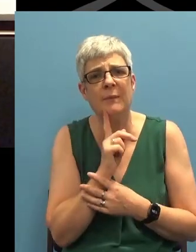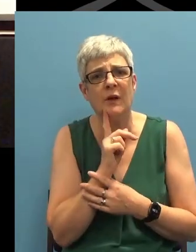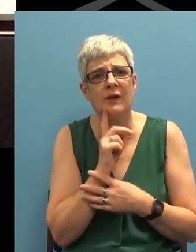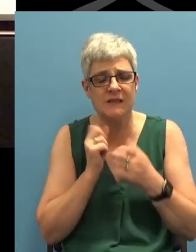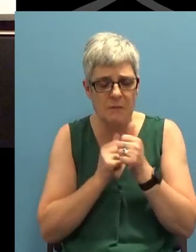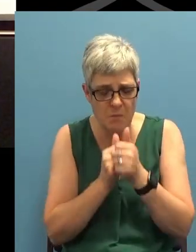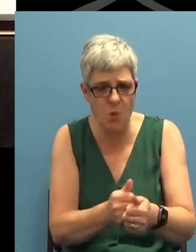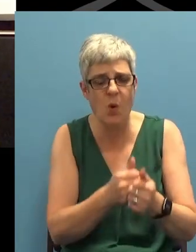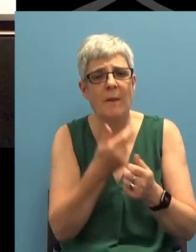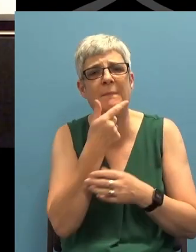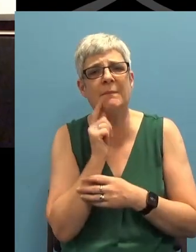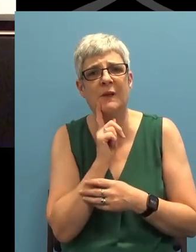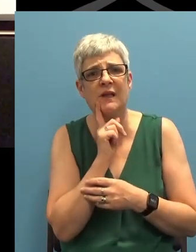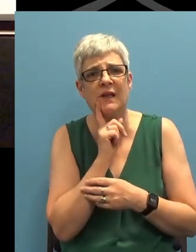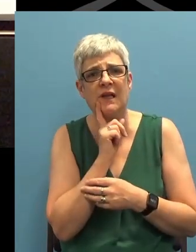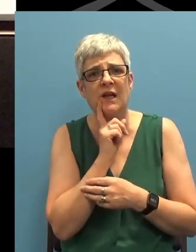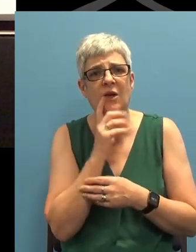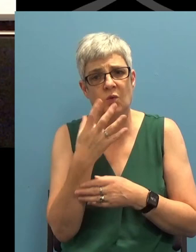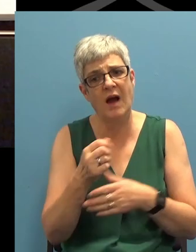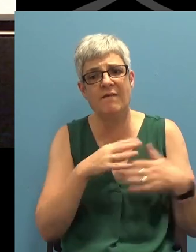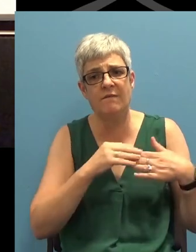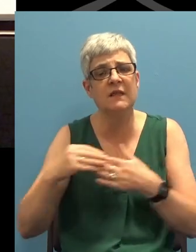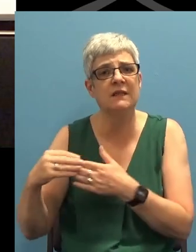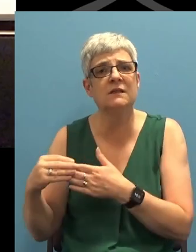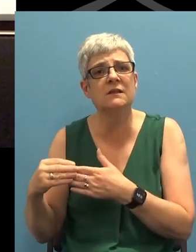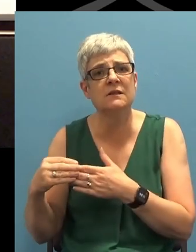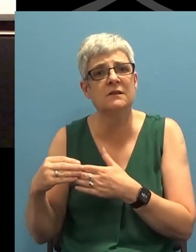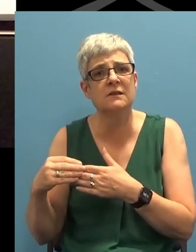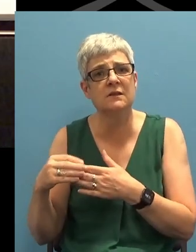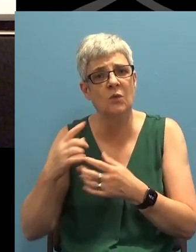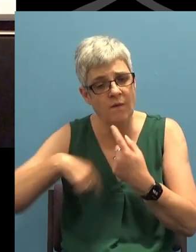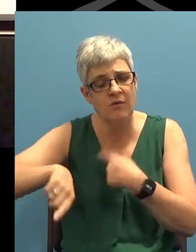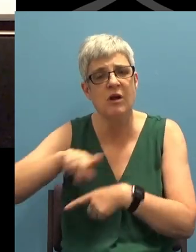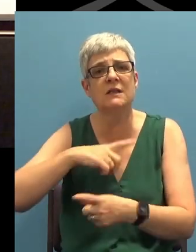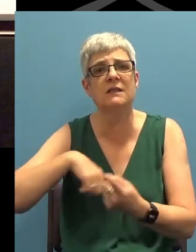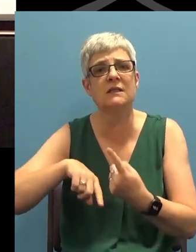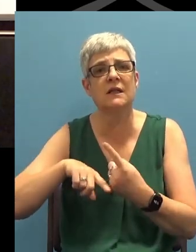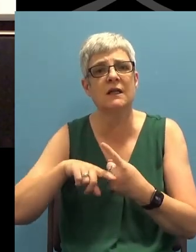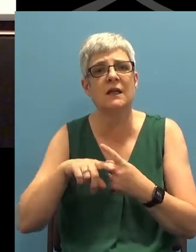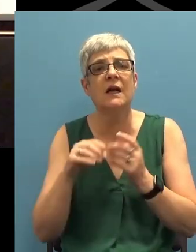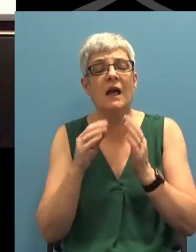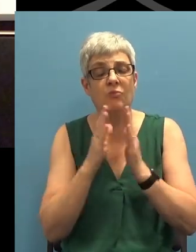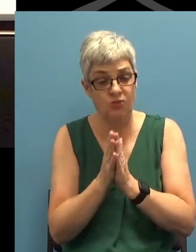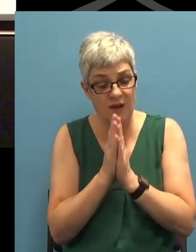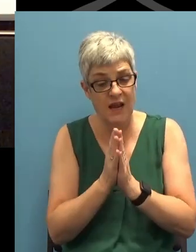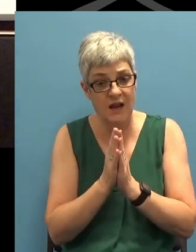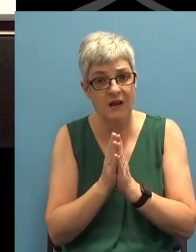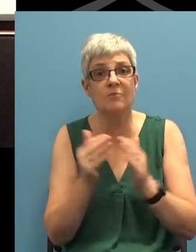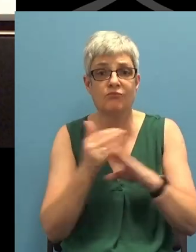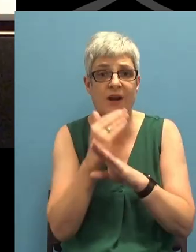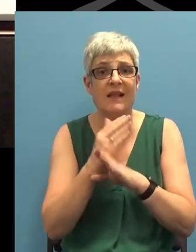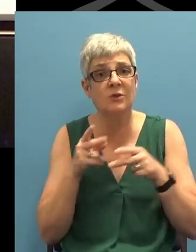support people who are in leadership over us, in prayer and in practical ways.